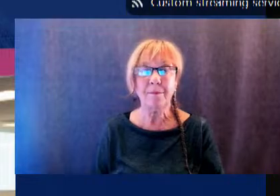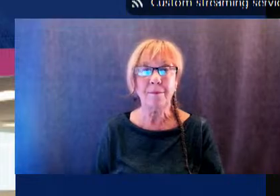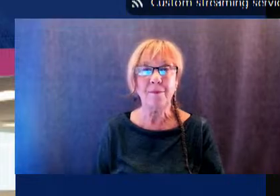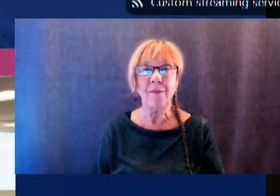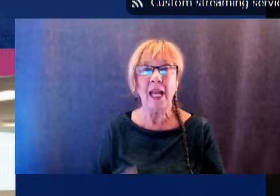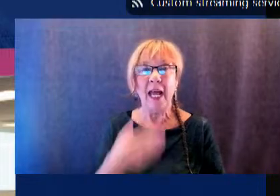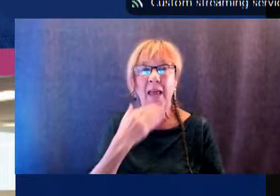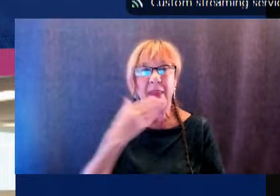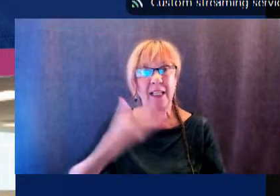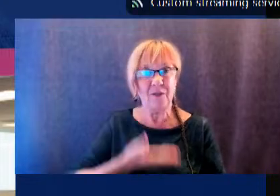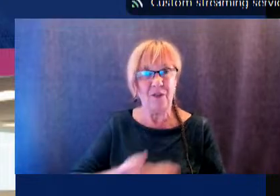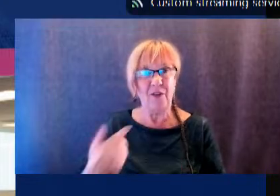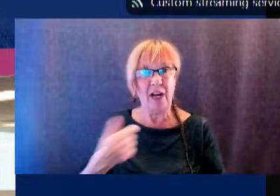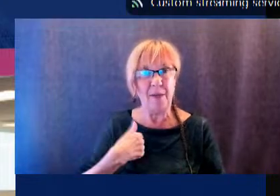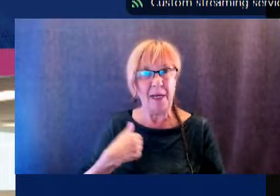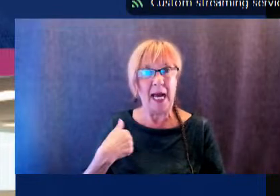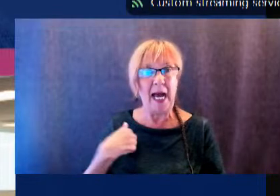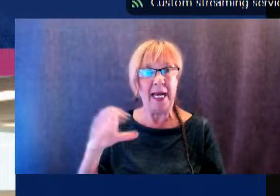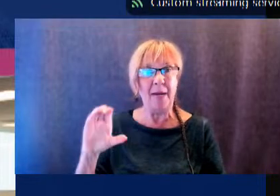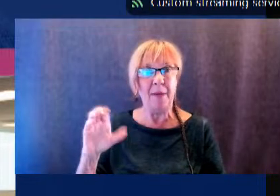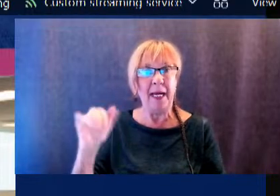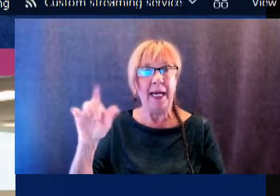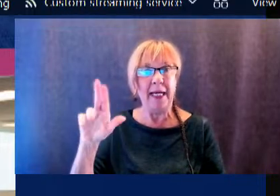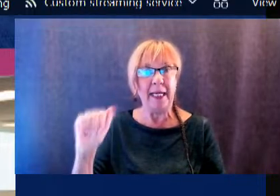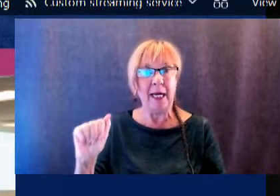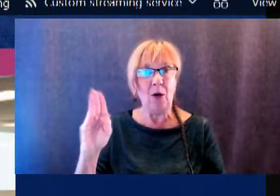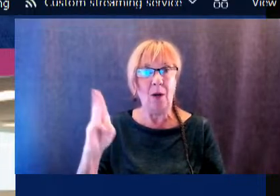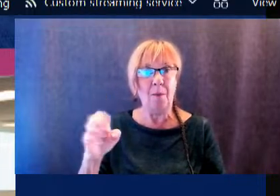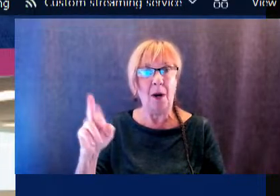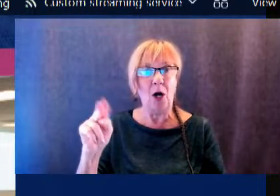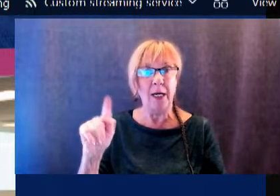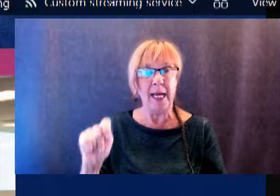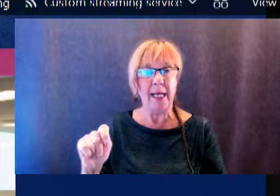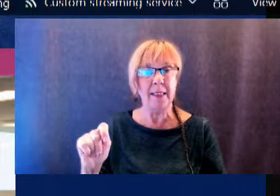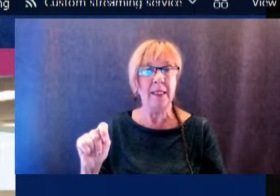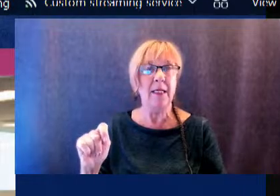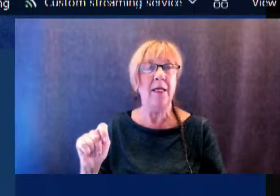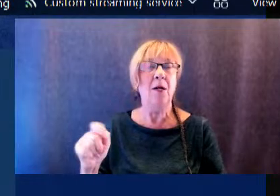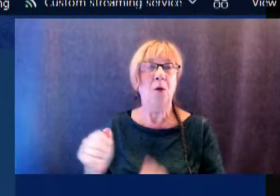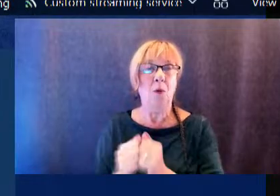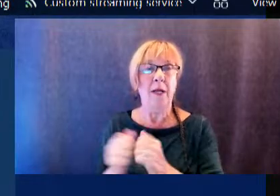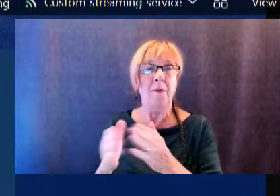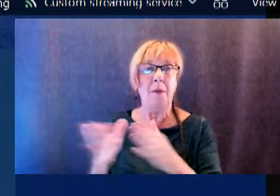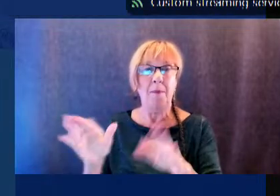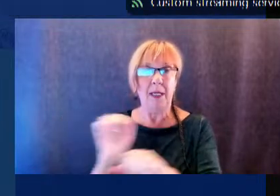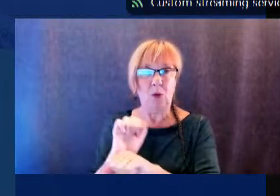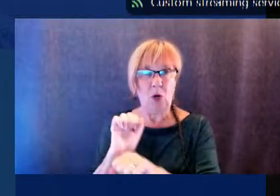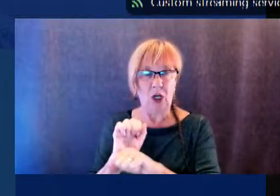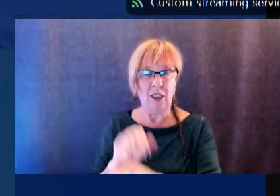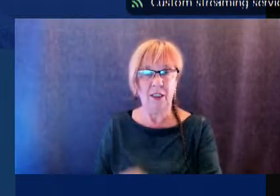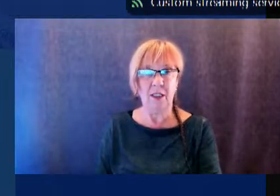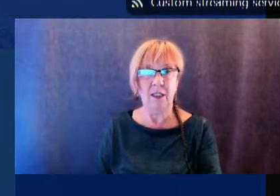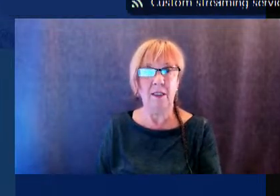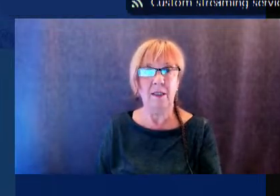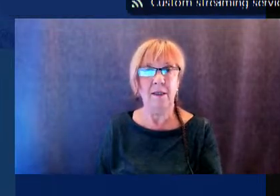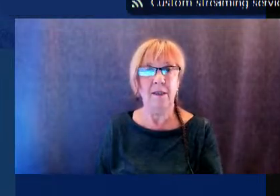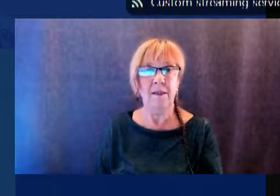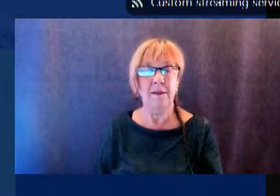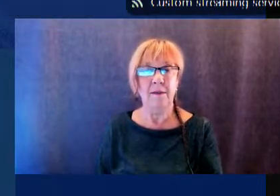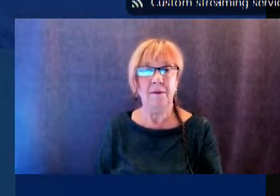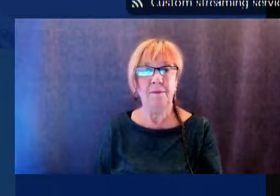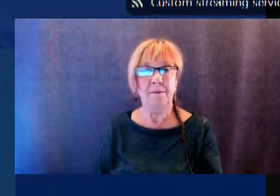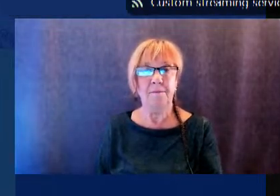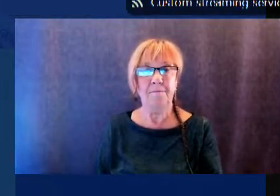this afternoon. Again, I'm Kira Barnett, Assistant Deputy Director with Public Works. And if we could go to the next slide, please. So this is a snapshot